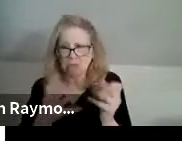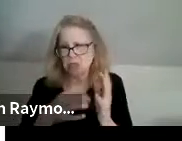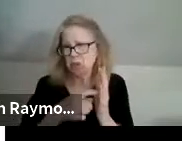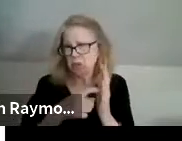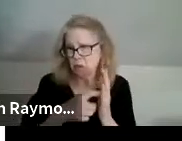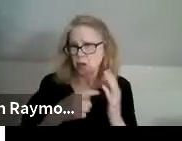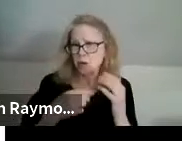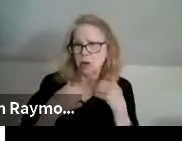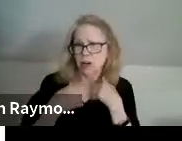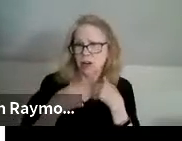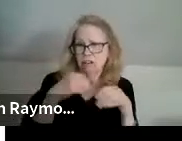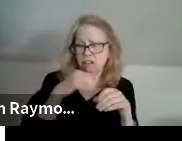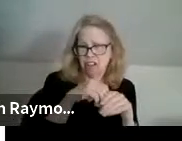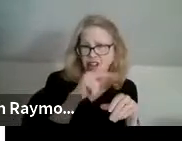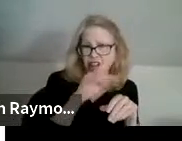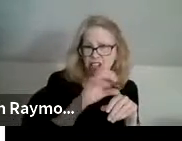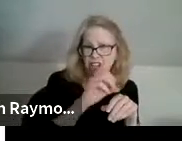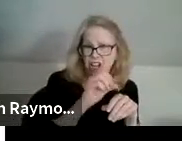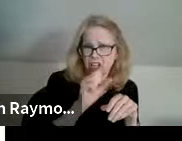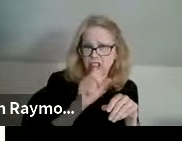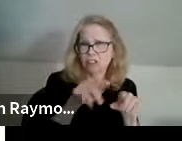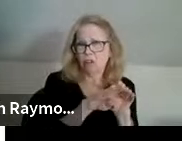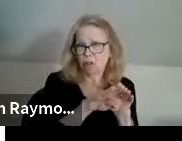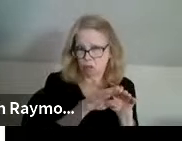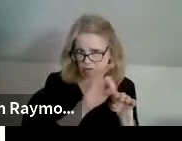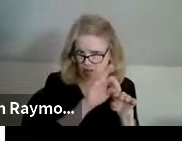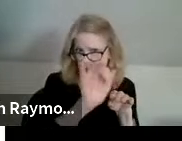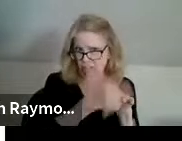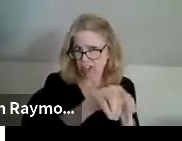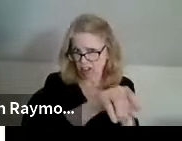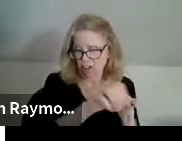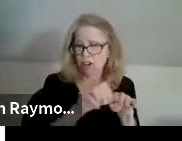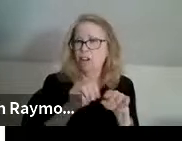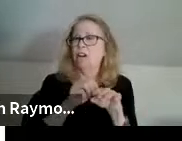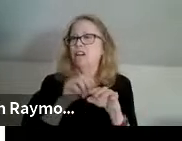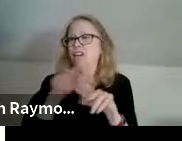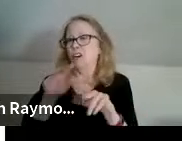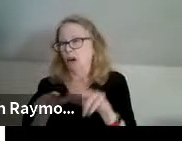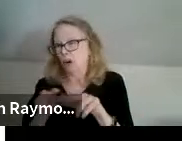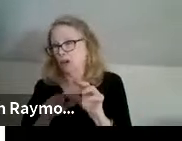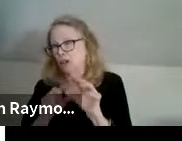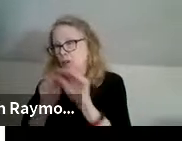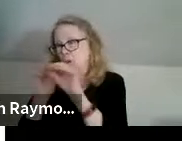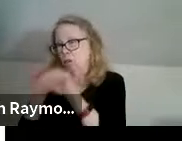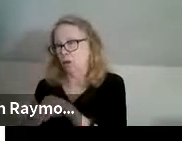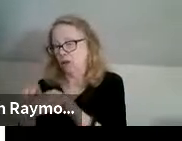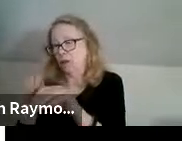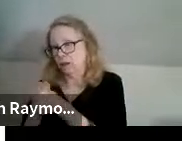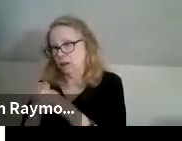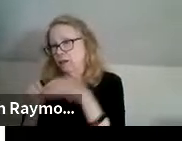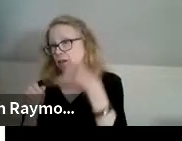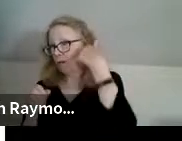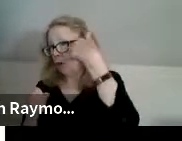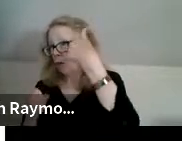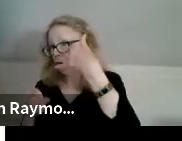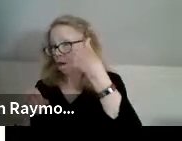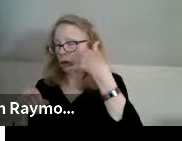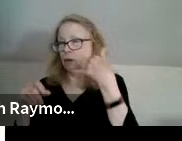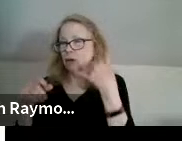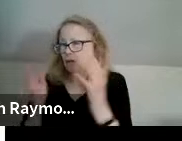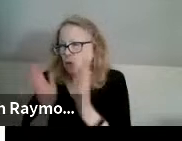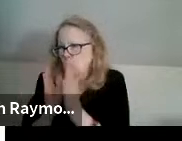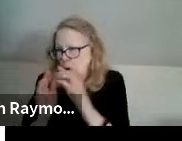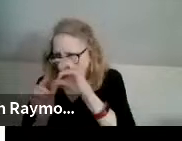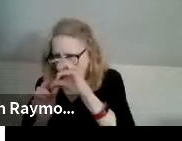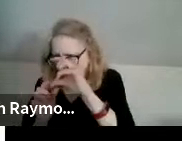for a kiosk, also closed functionality, would be very awkward to try and do on something that's much smaller